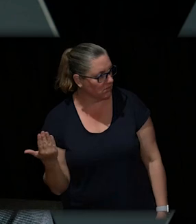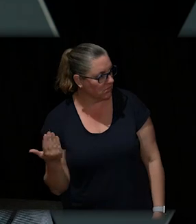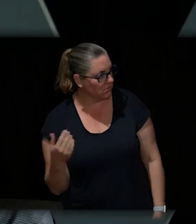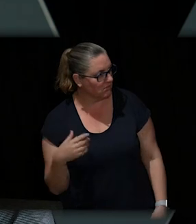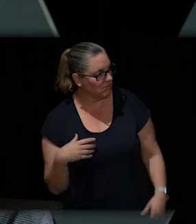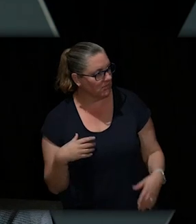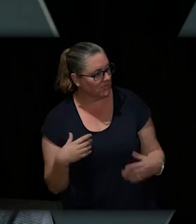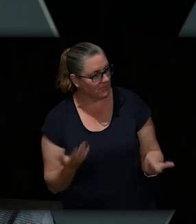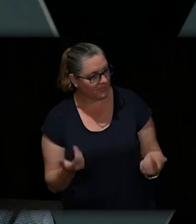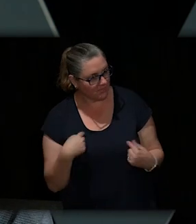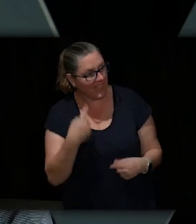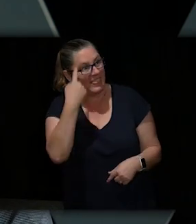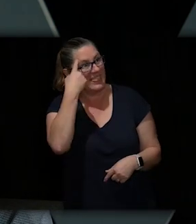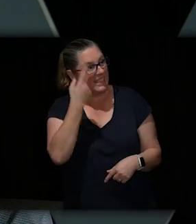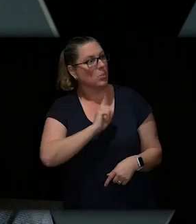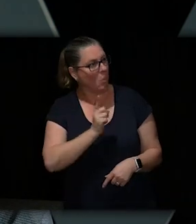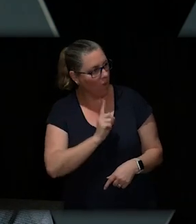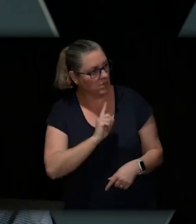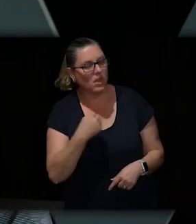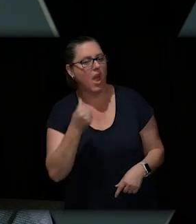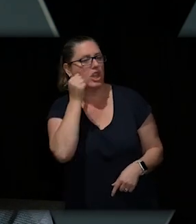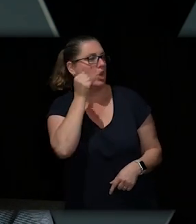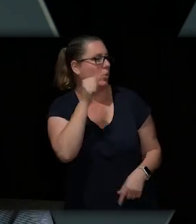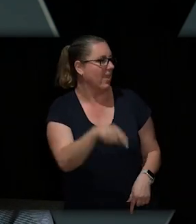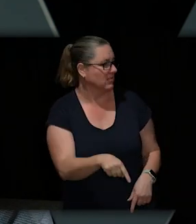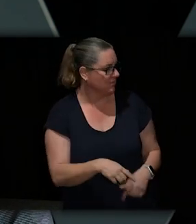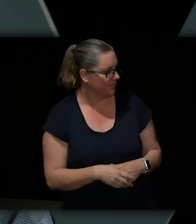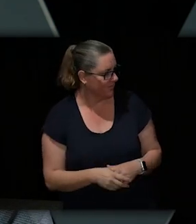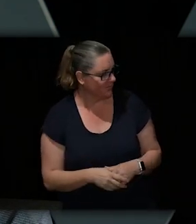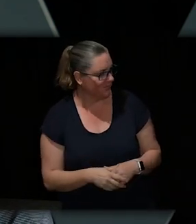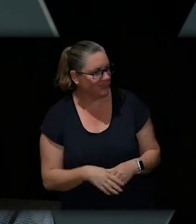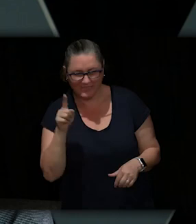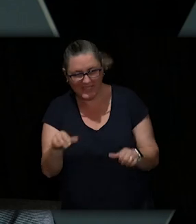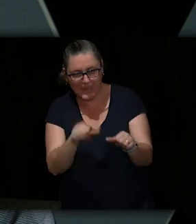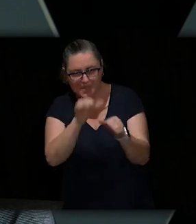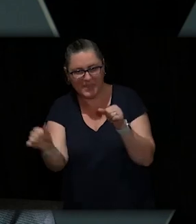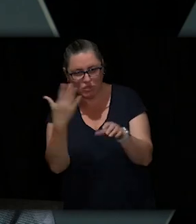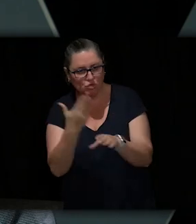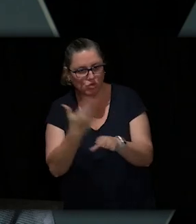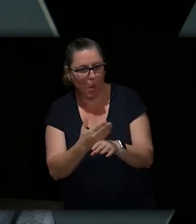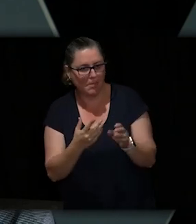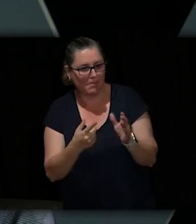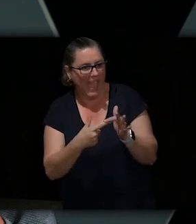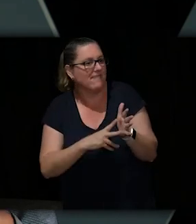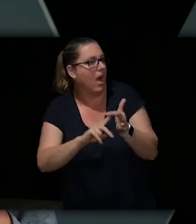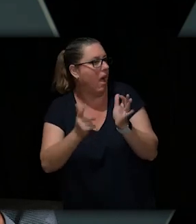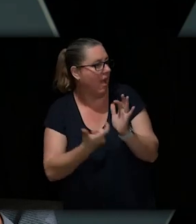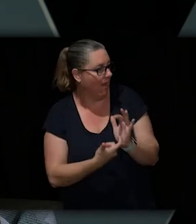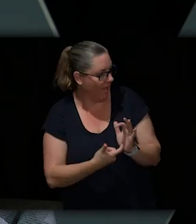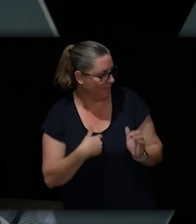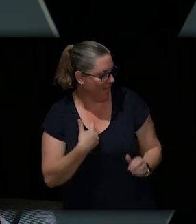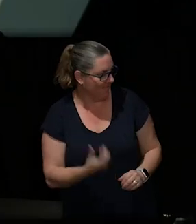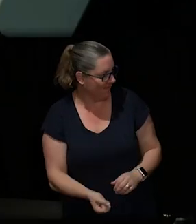I think subconsciously I knew that this was probably the best job I'll ever have. So really what I did was... It